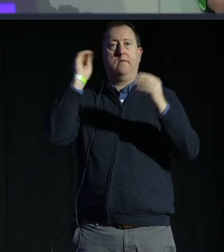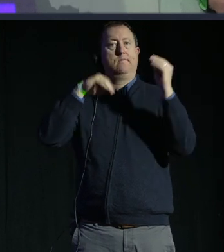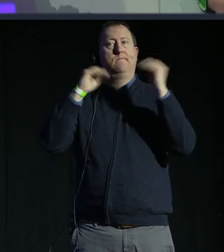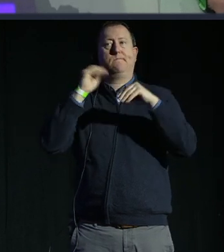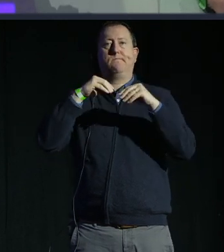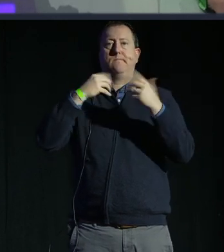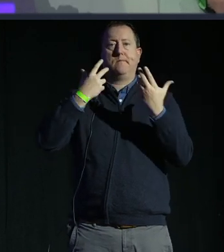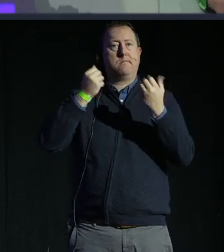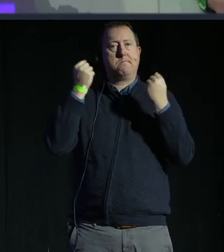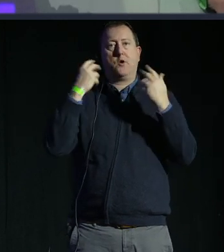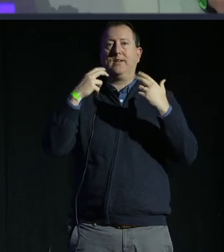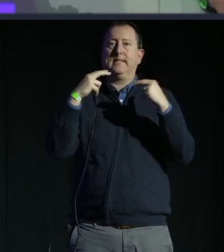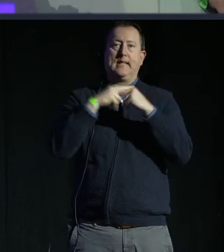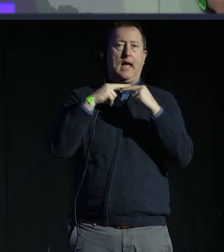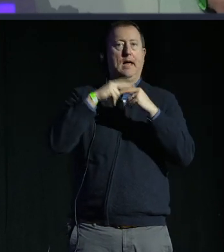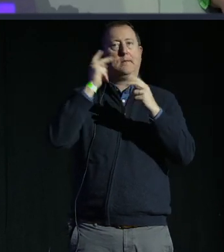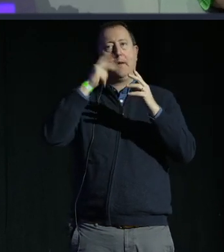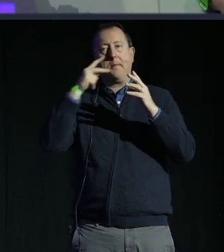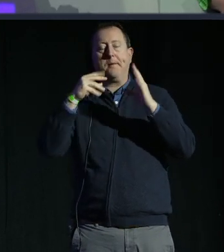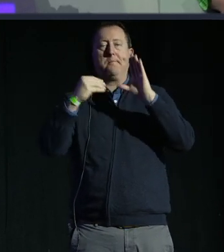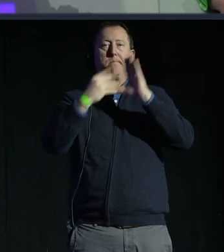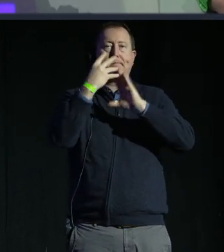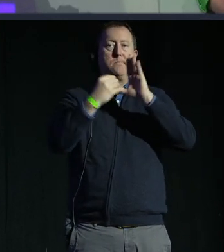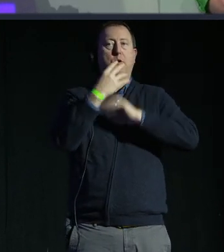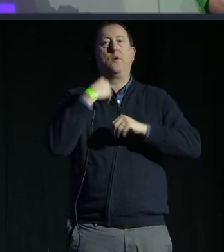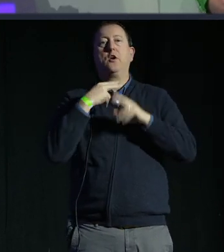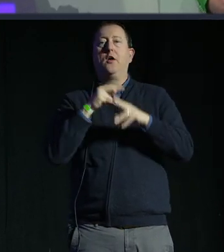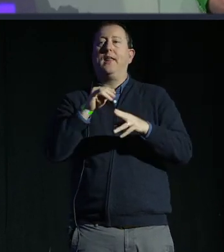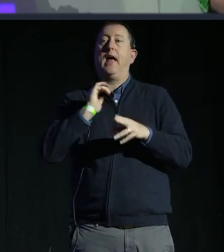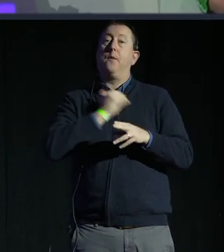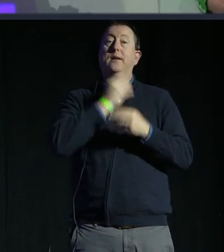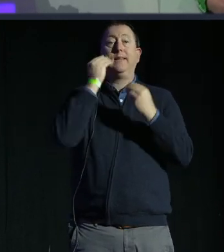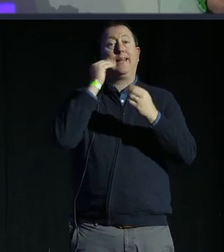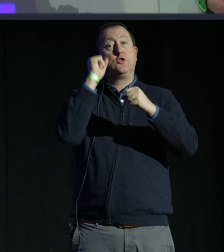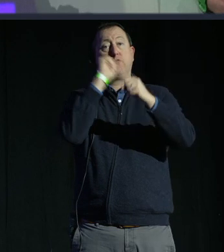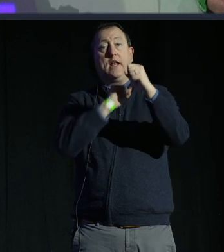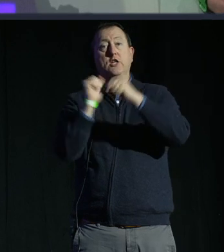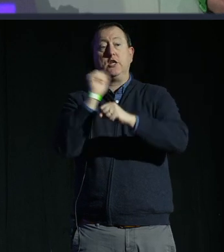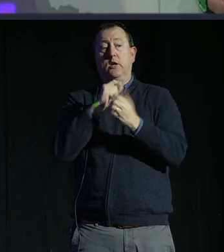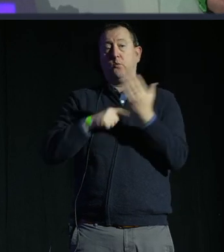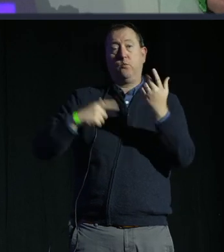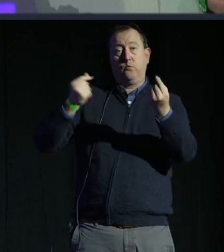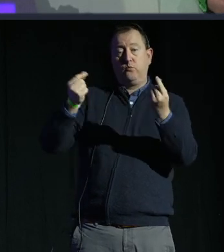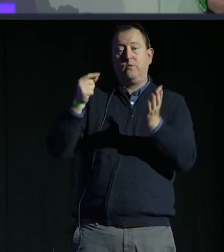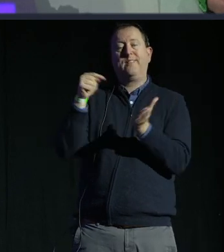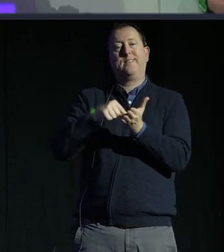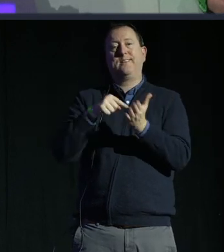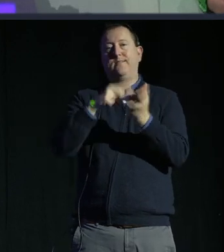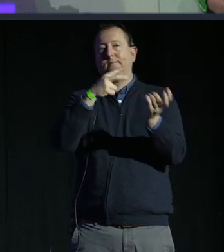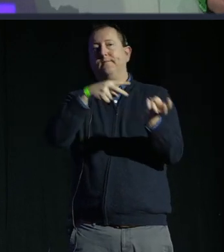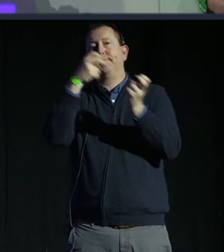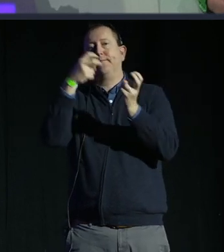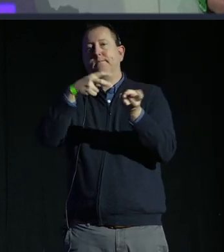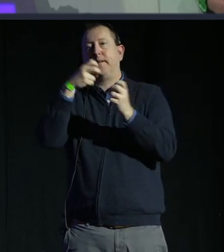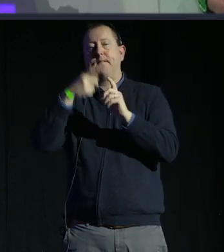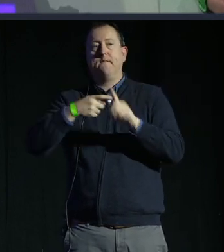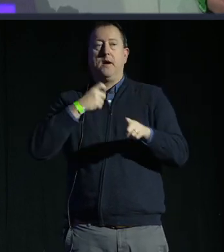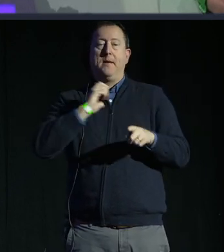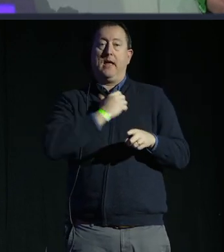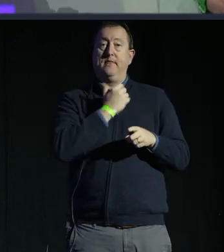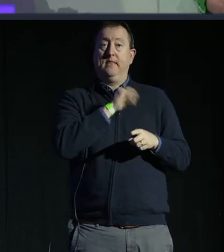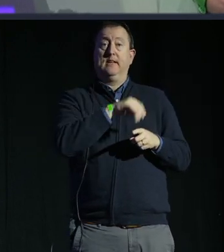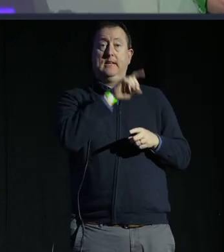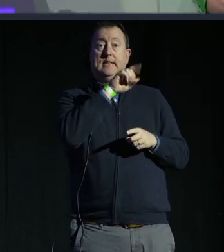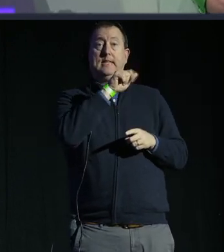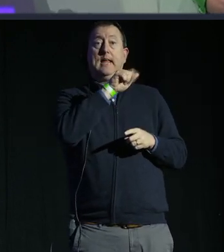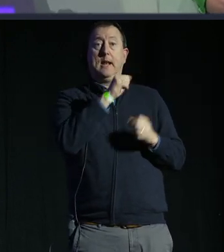version of, we called it our data strategy, super creative. And our data strategy pulled from a lot of the components of data mesh